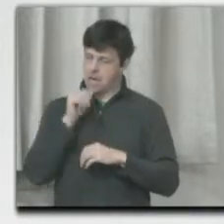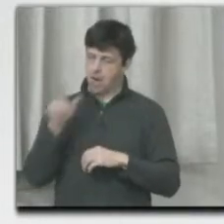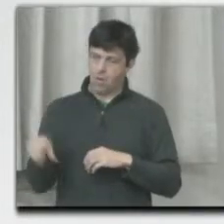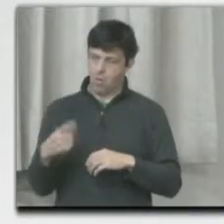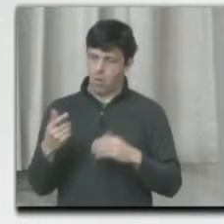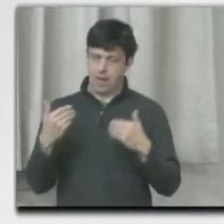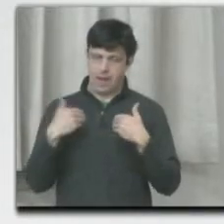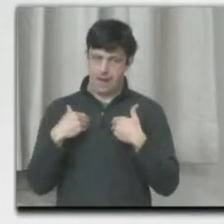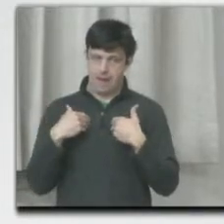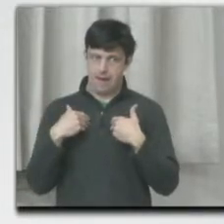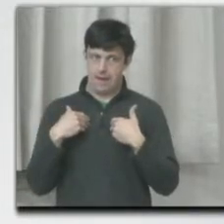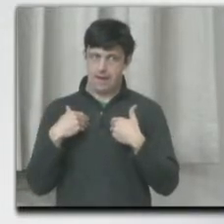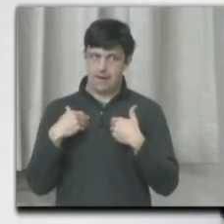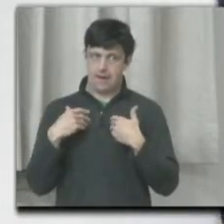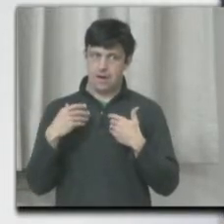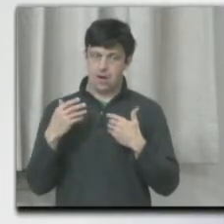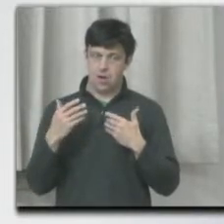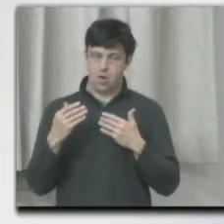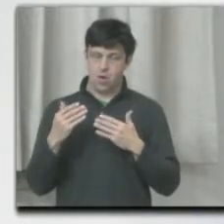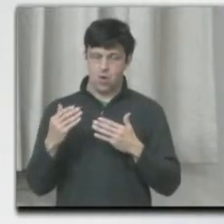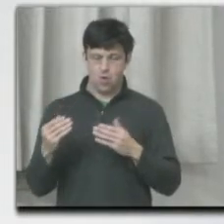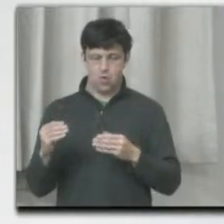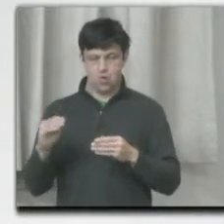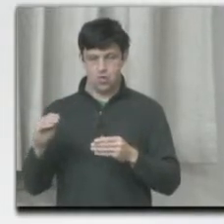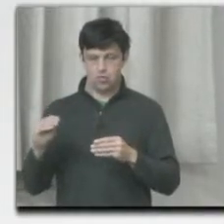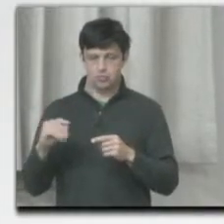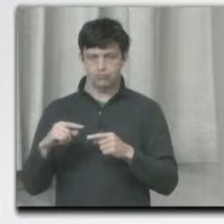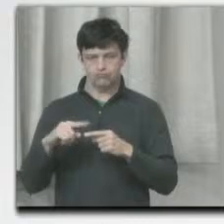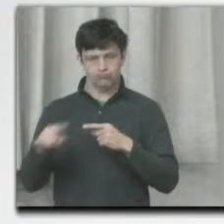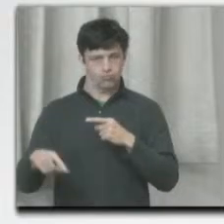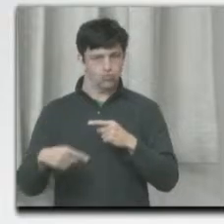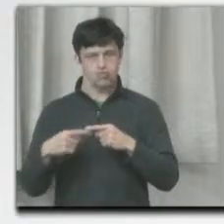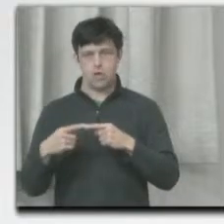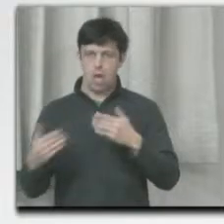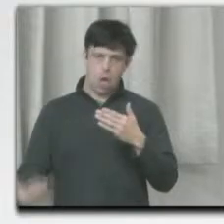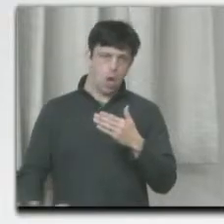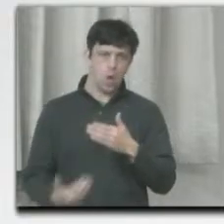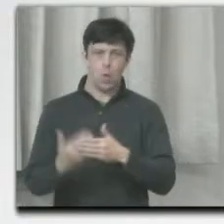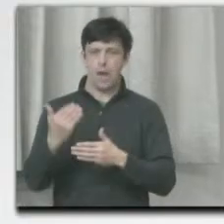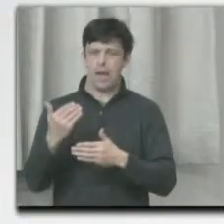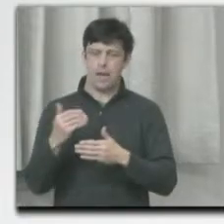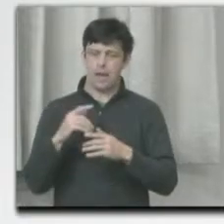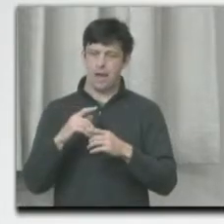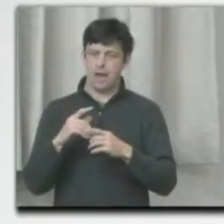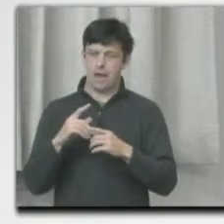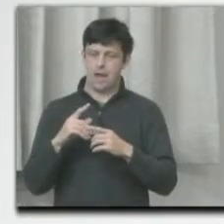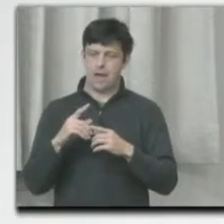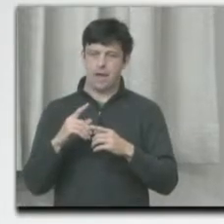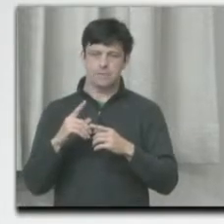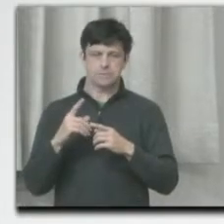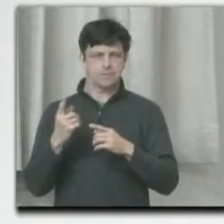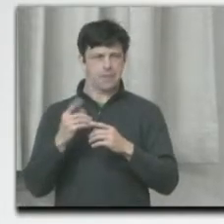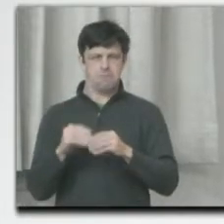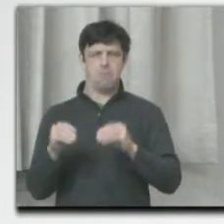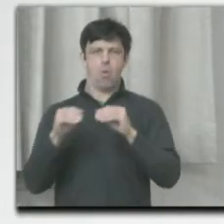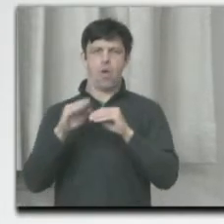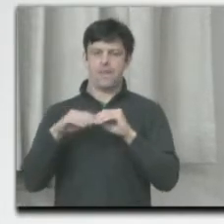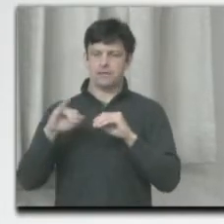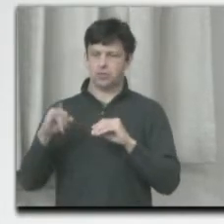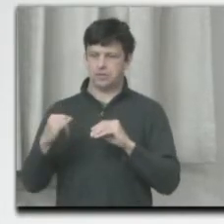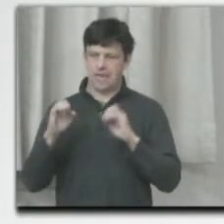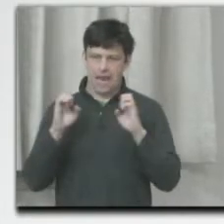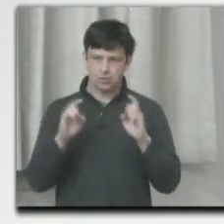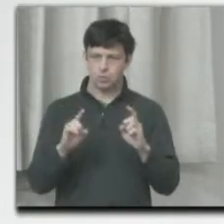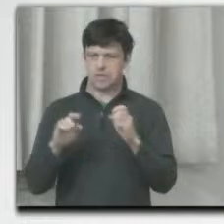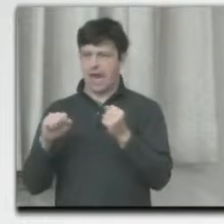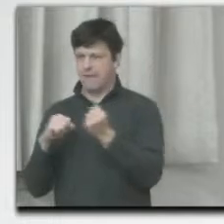had a renewing and it's more than a notion to educate, advocate,